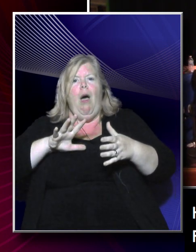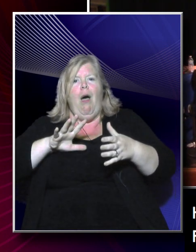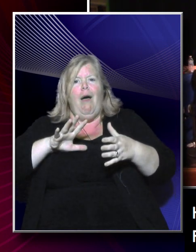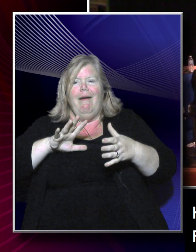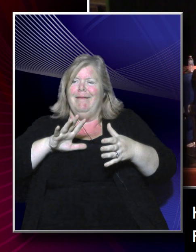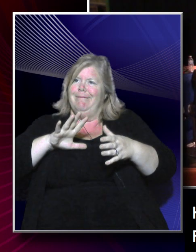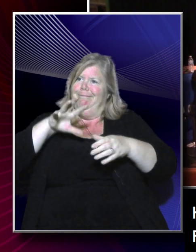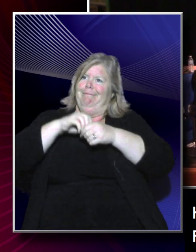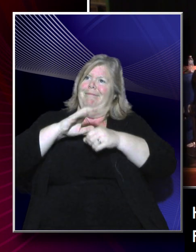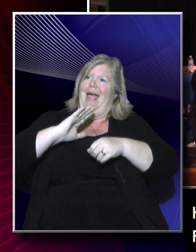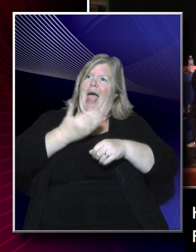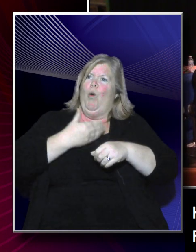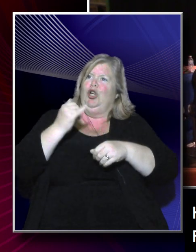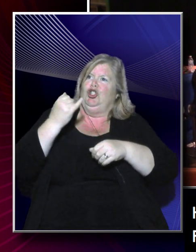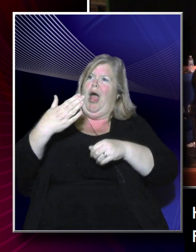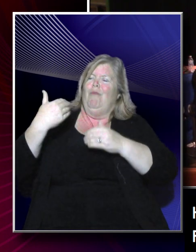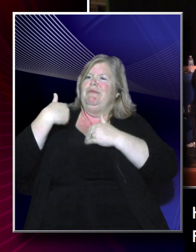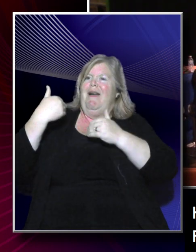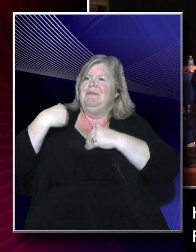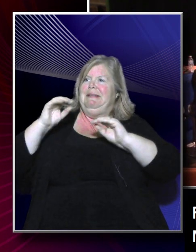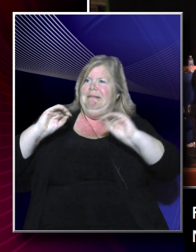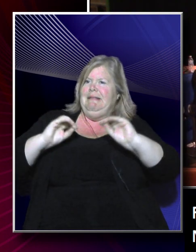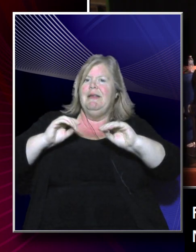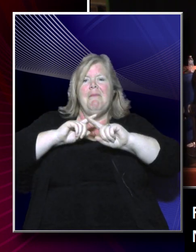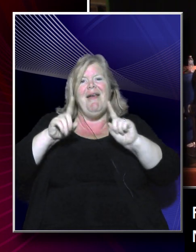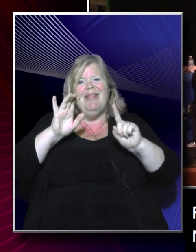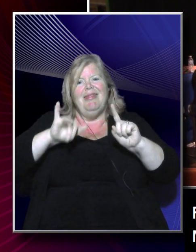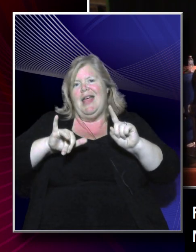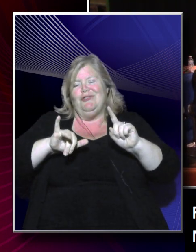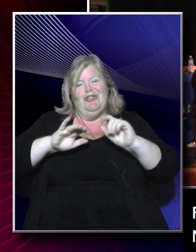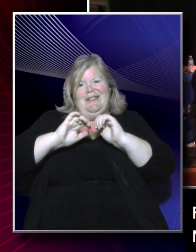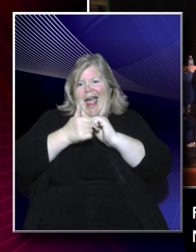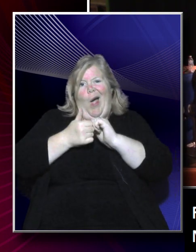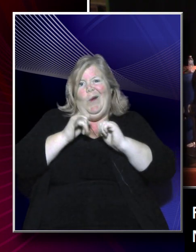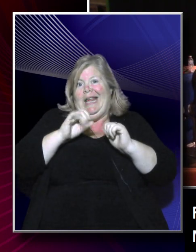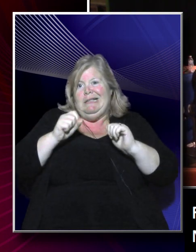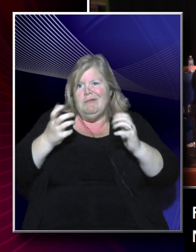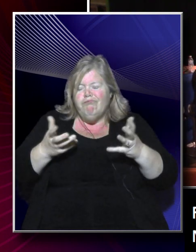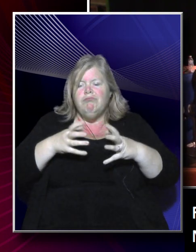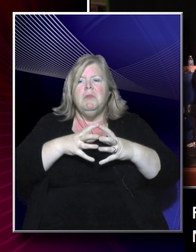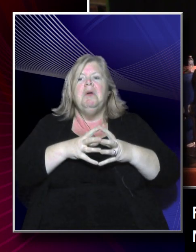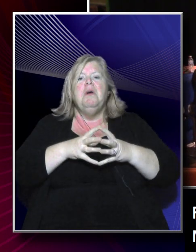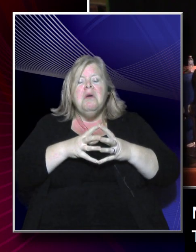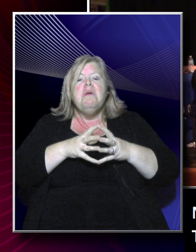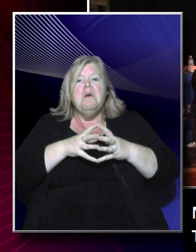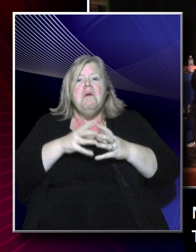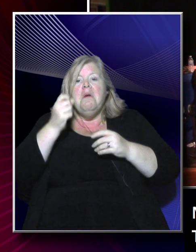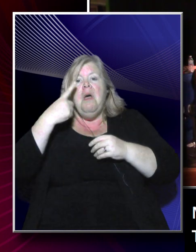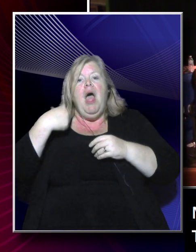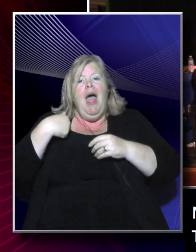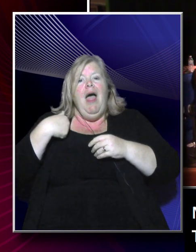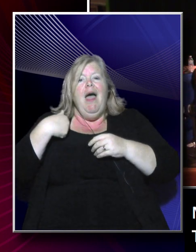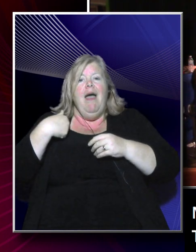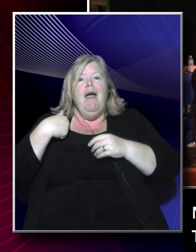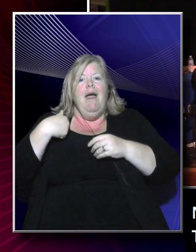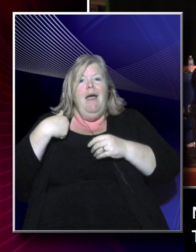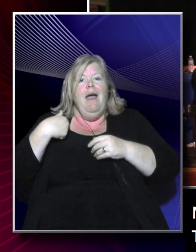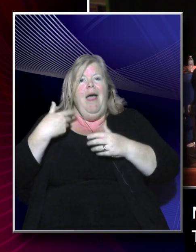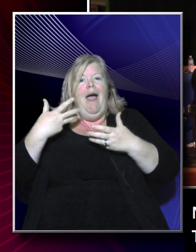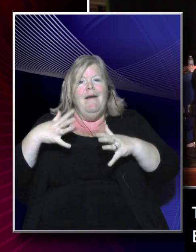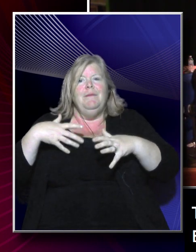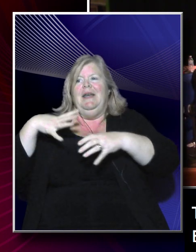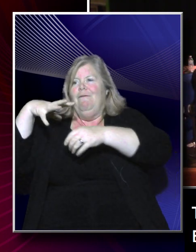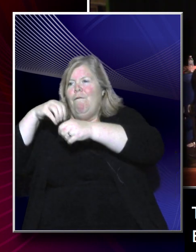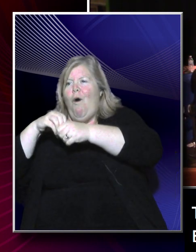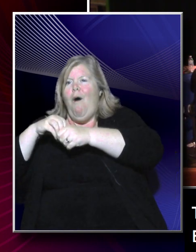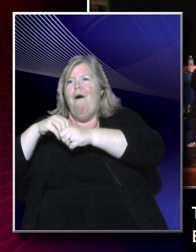job responsibilities on the board. That's just the way the dynamic is. I've been in and out of both politics